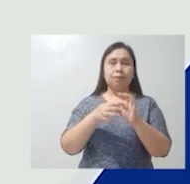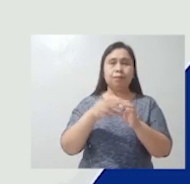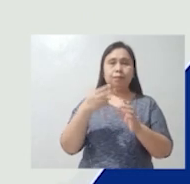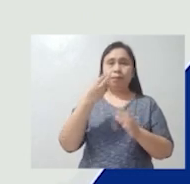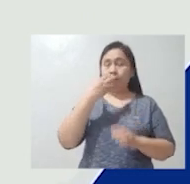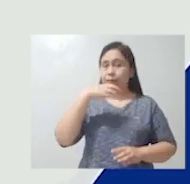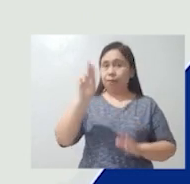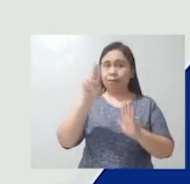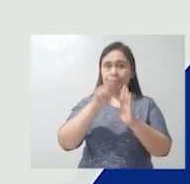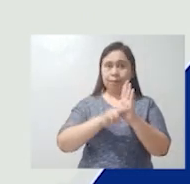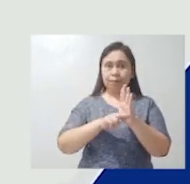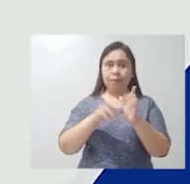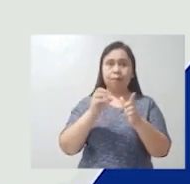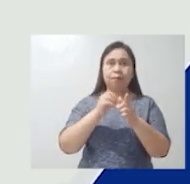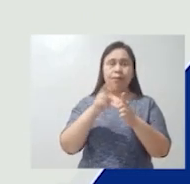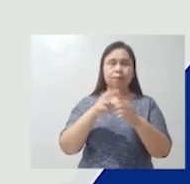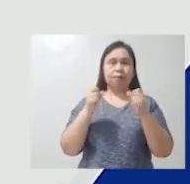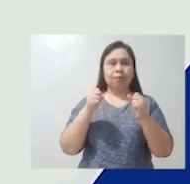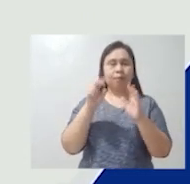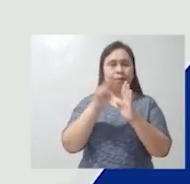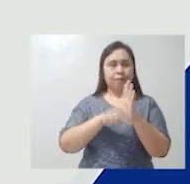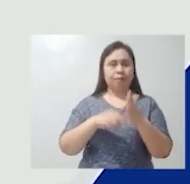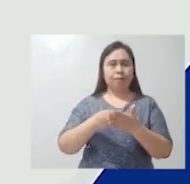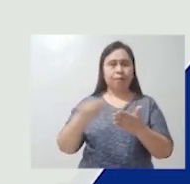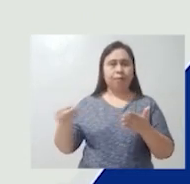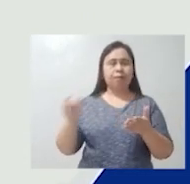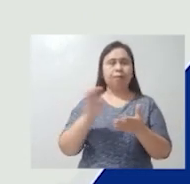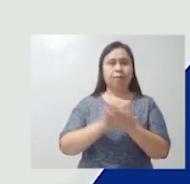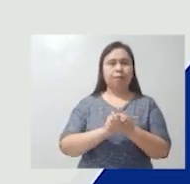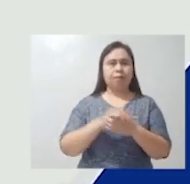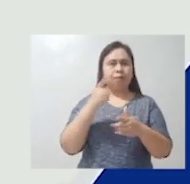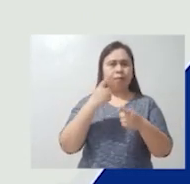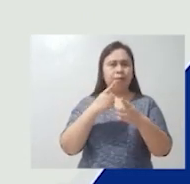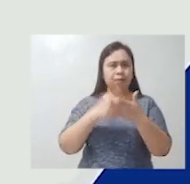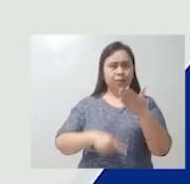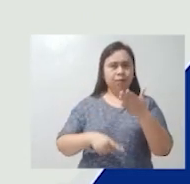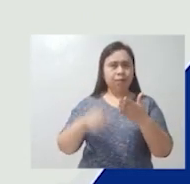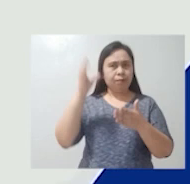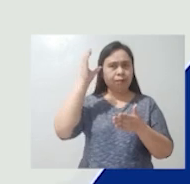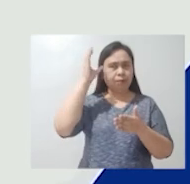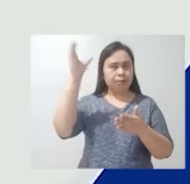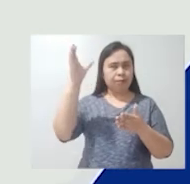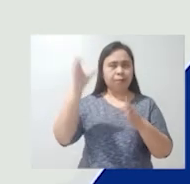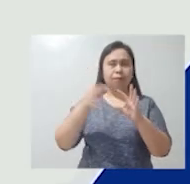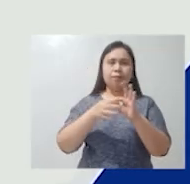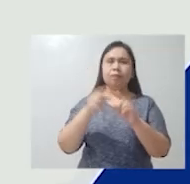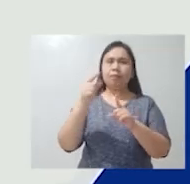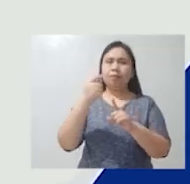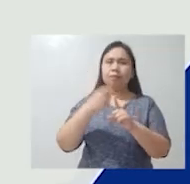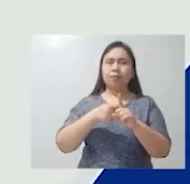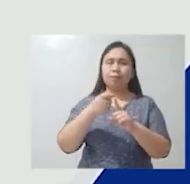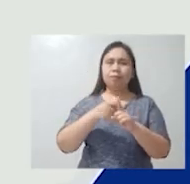an object. But what is the main concept of temperature?